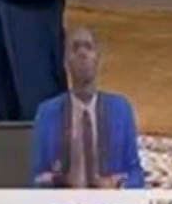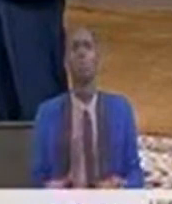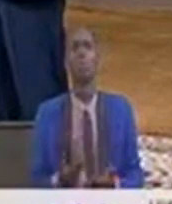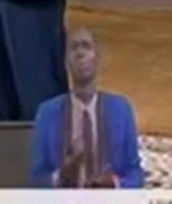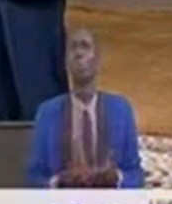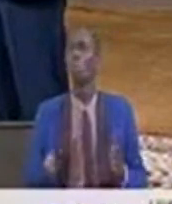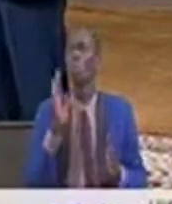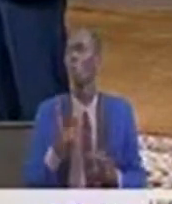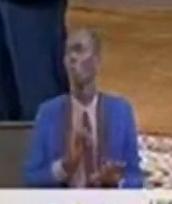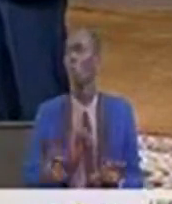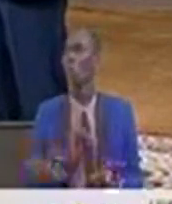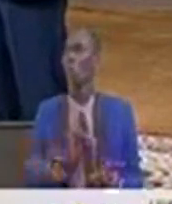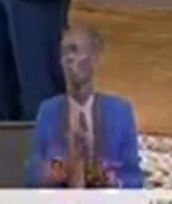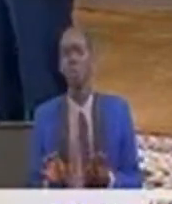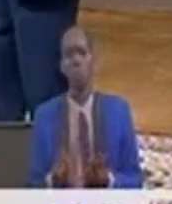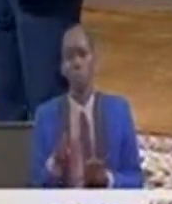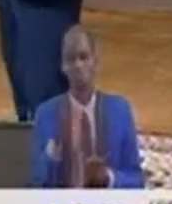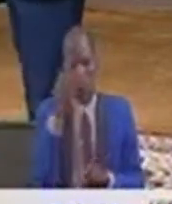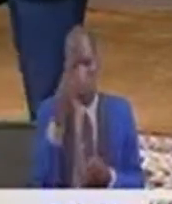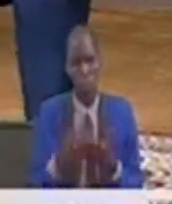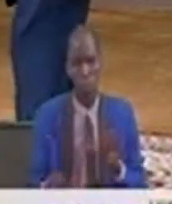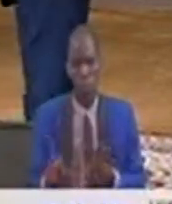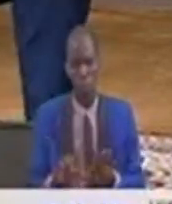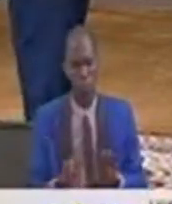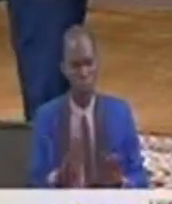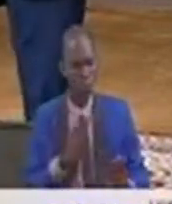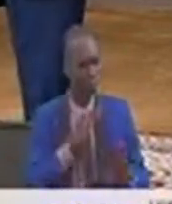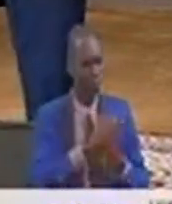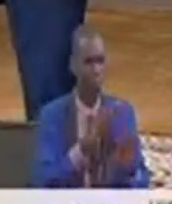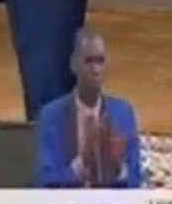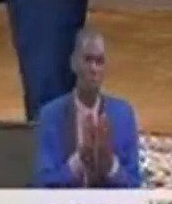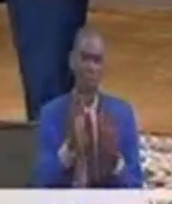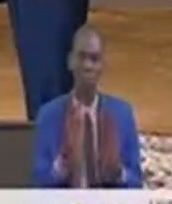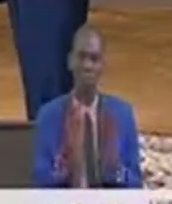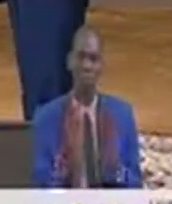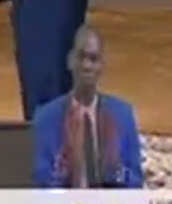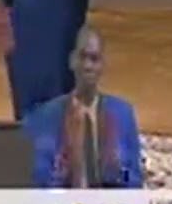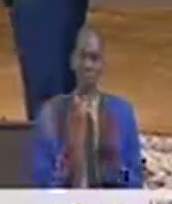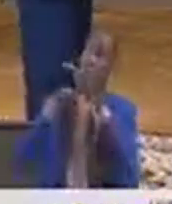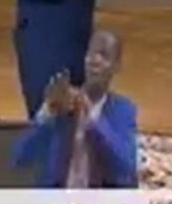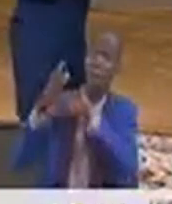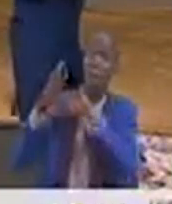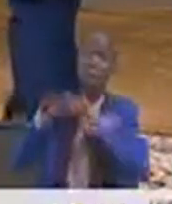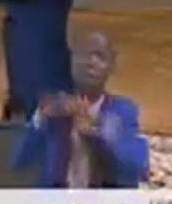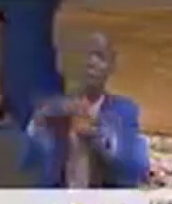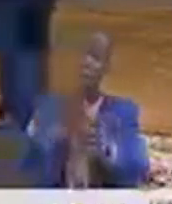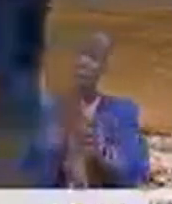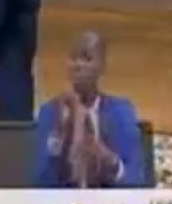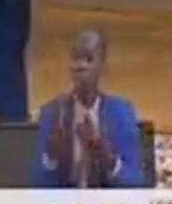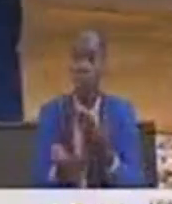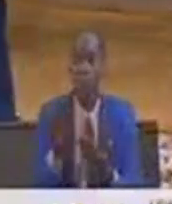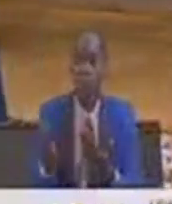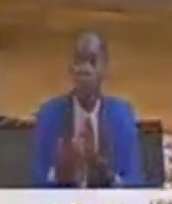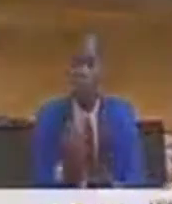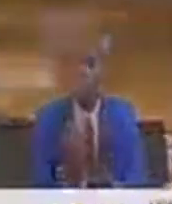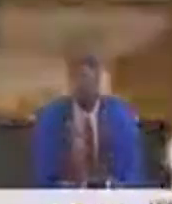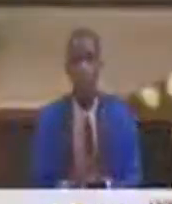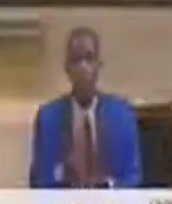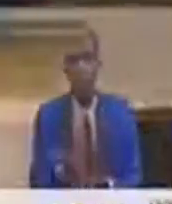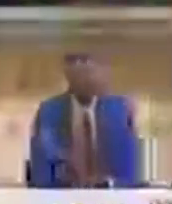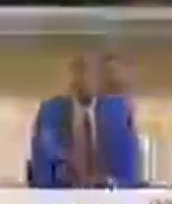now? Shut your door. Getting to heaven is not child's play. You have to say, here